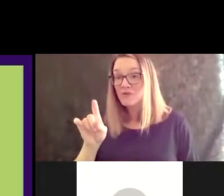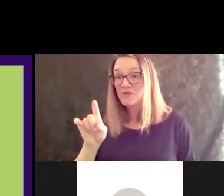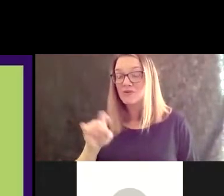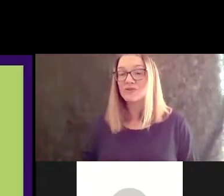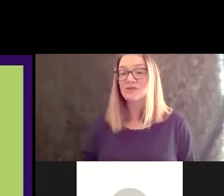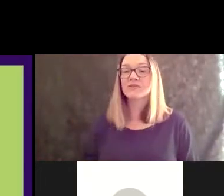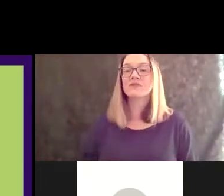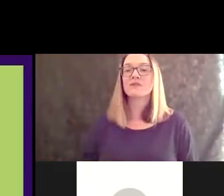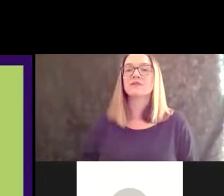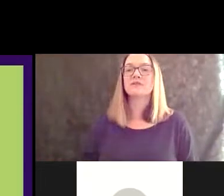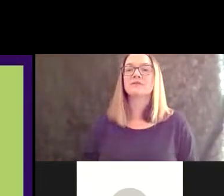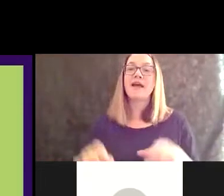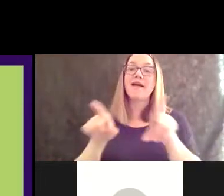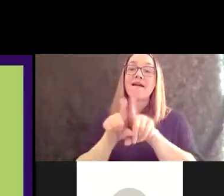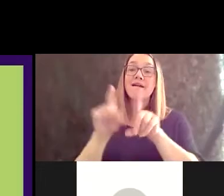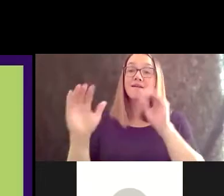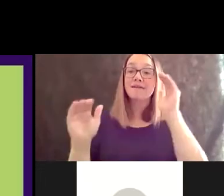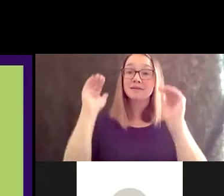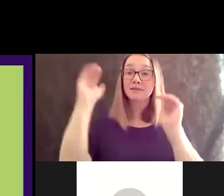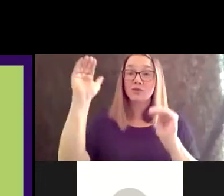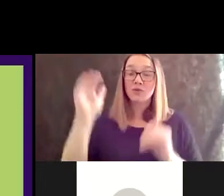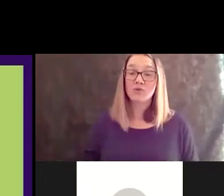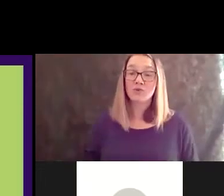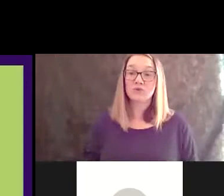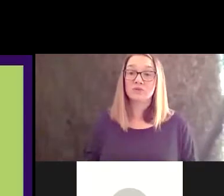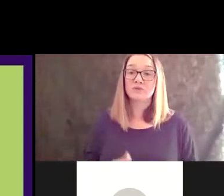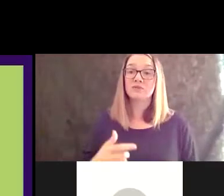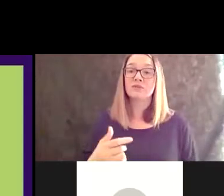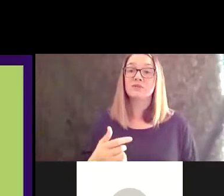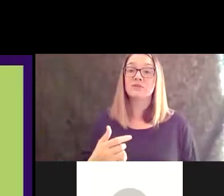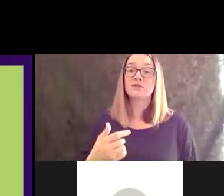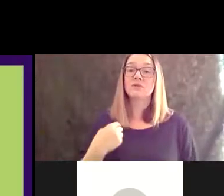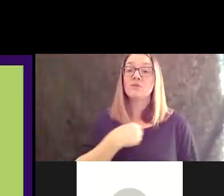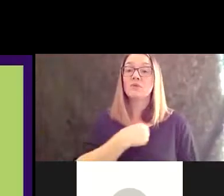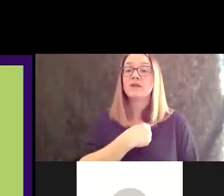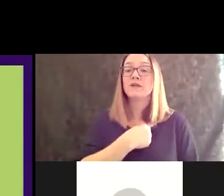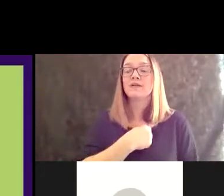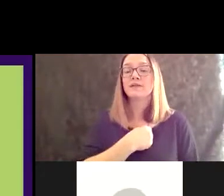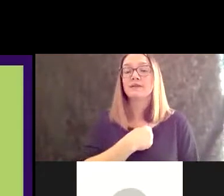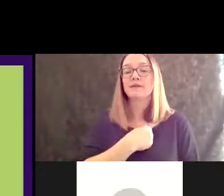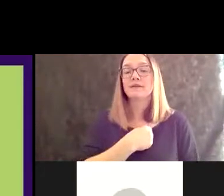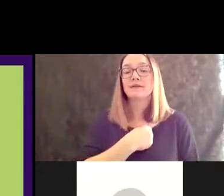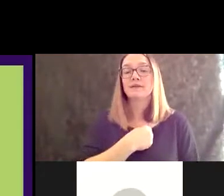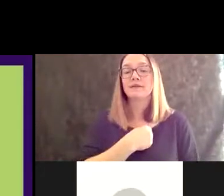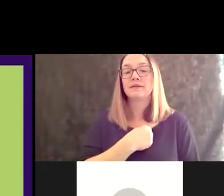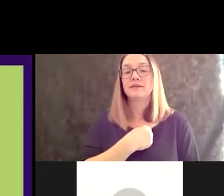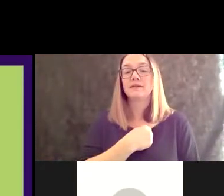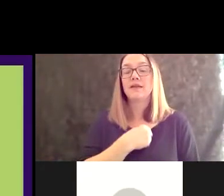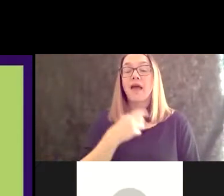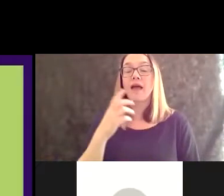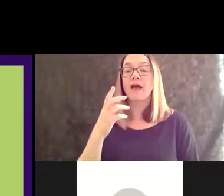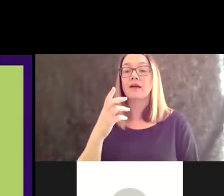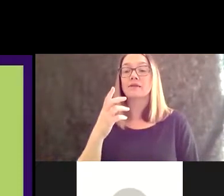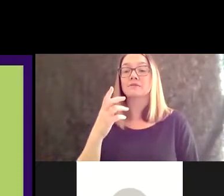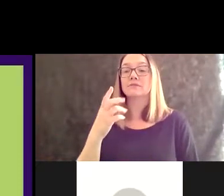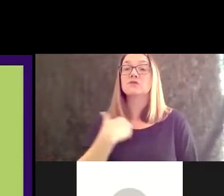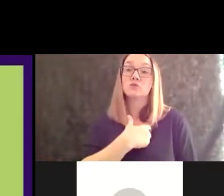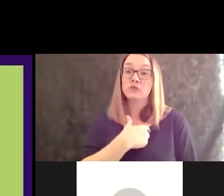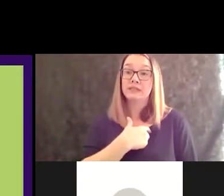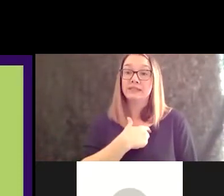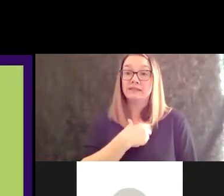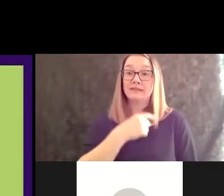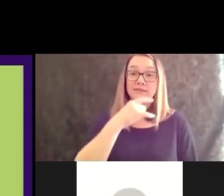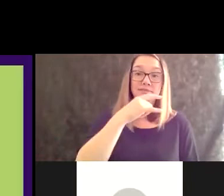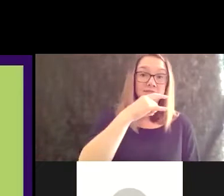as adults, as we grow up from children,